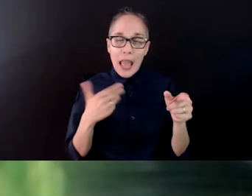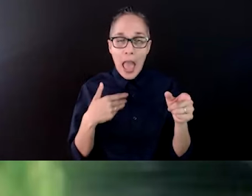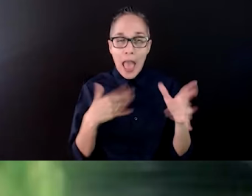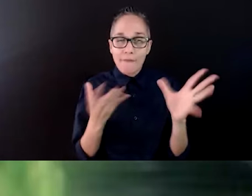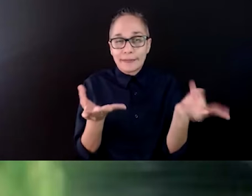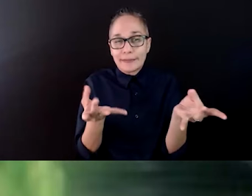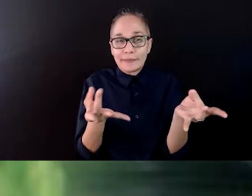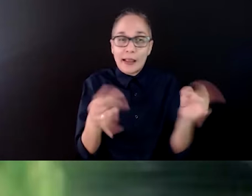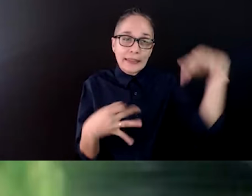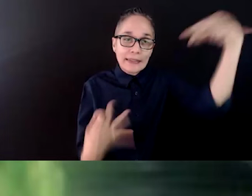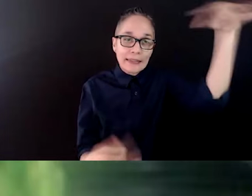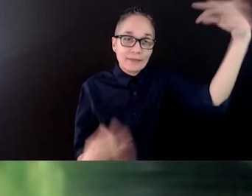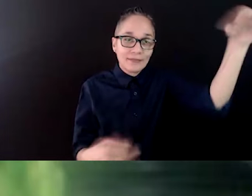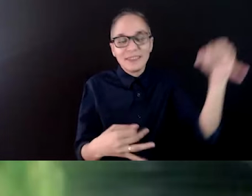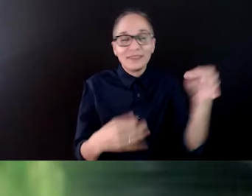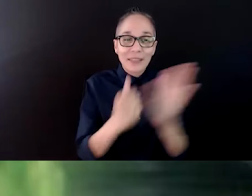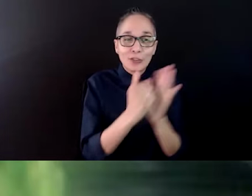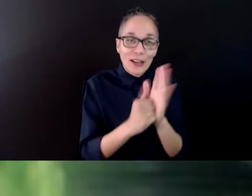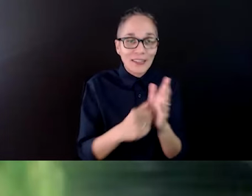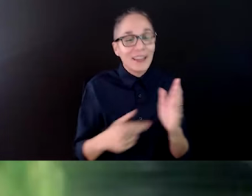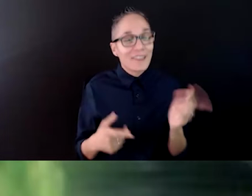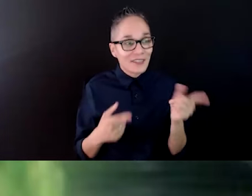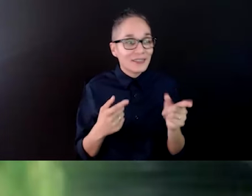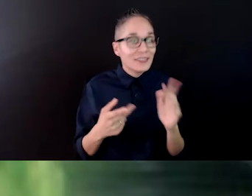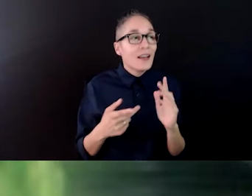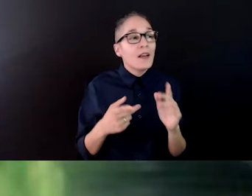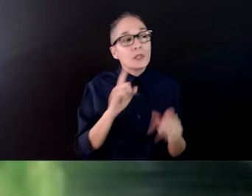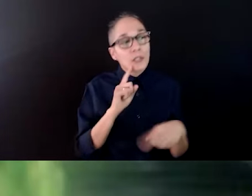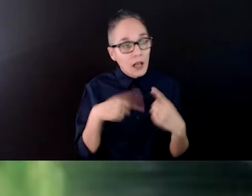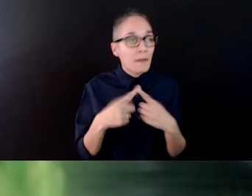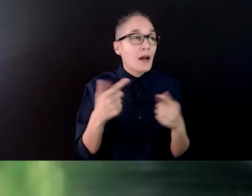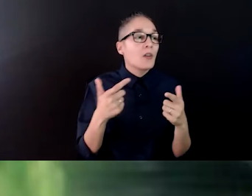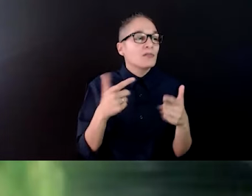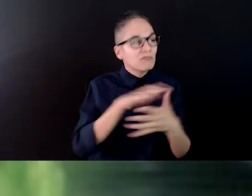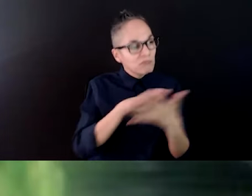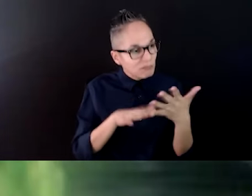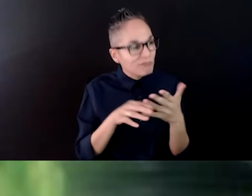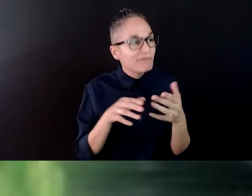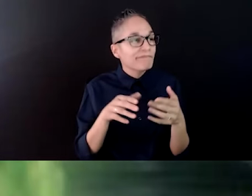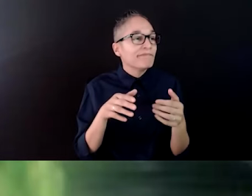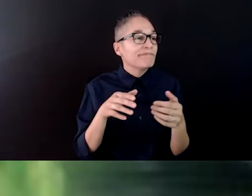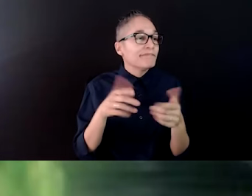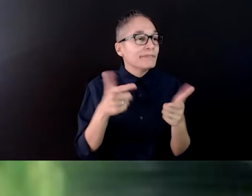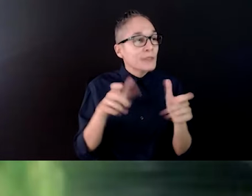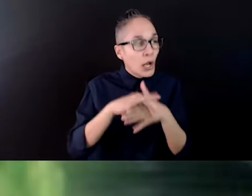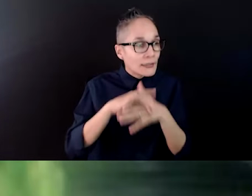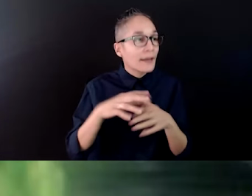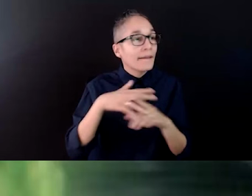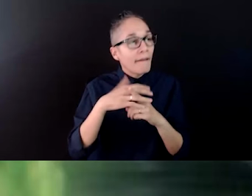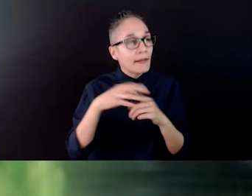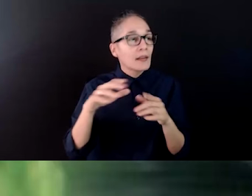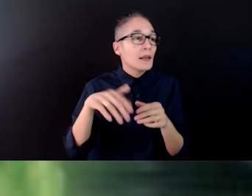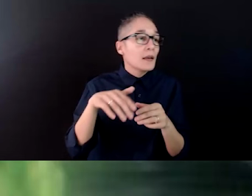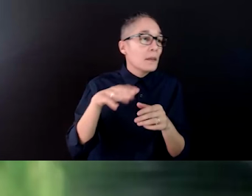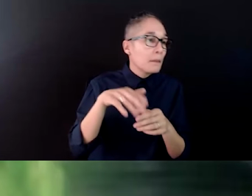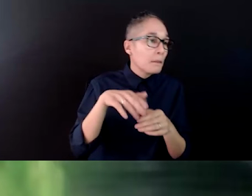it will stick to you. So we'll talk larger context, locals backstory, classism, moving from